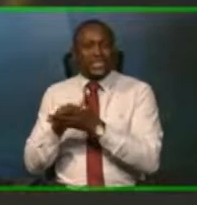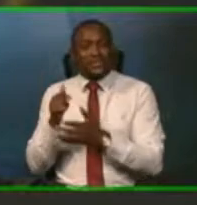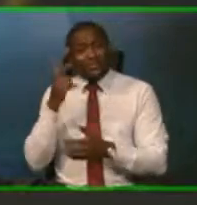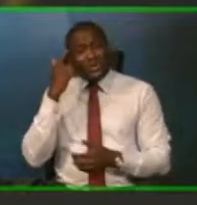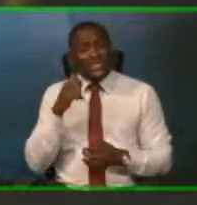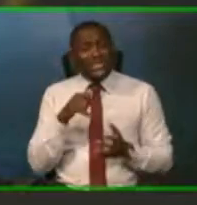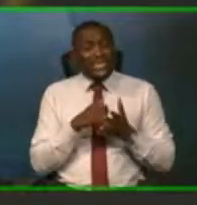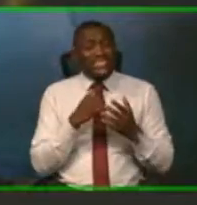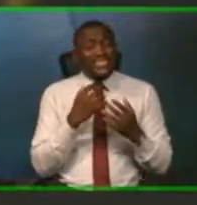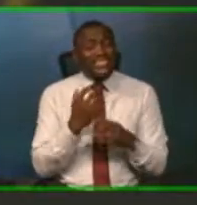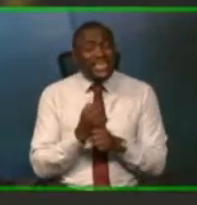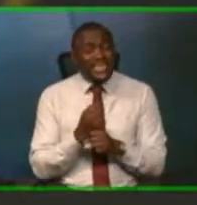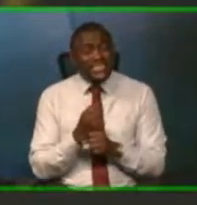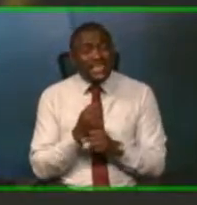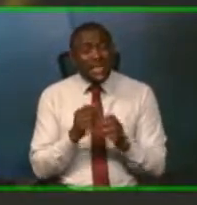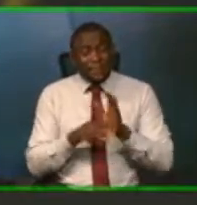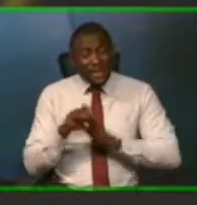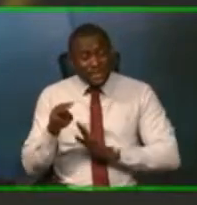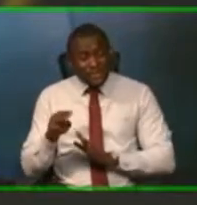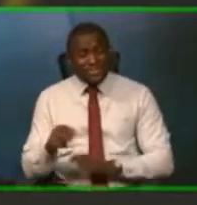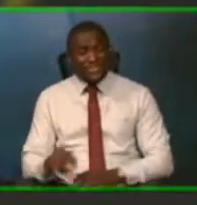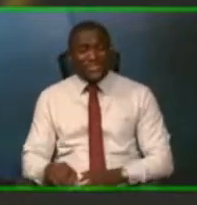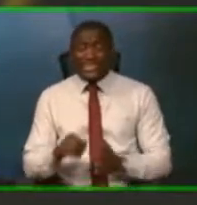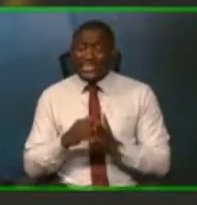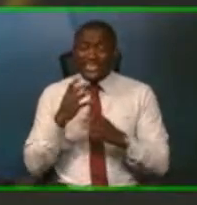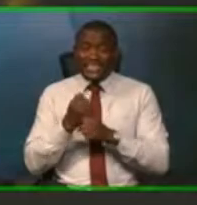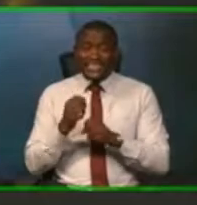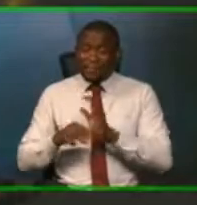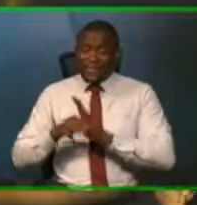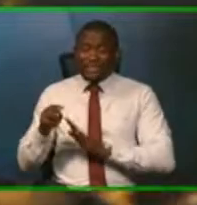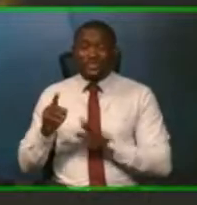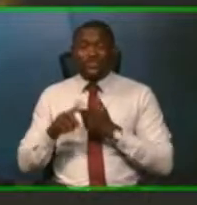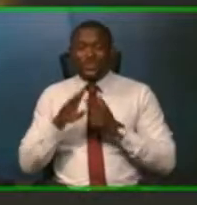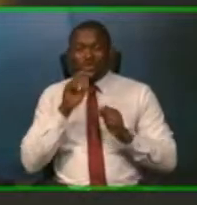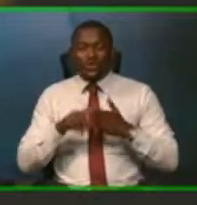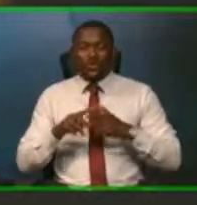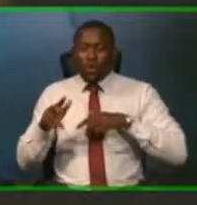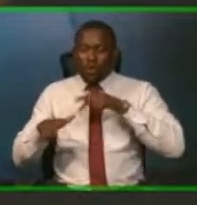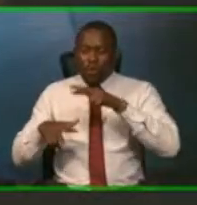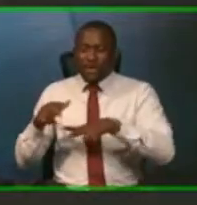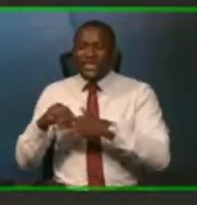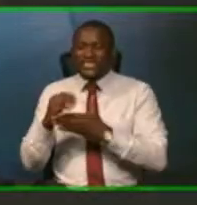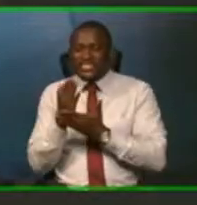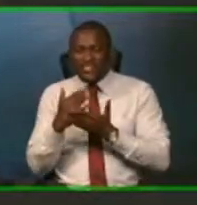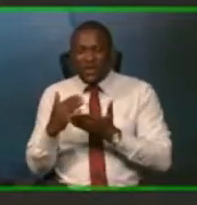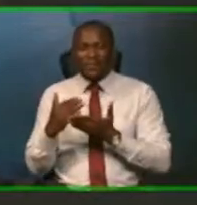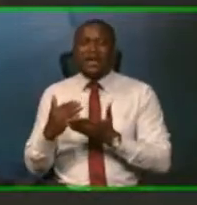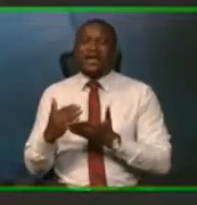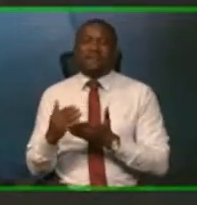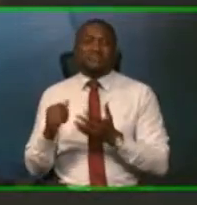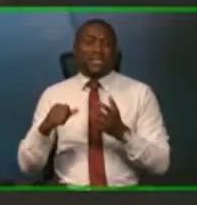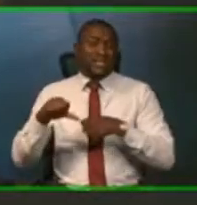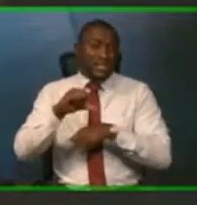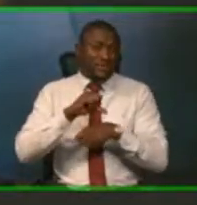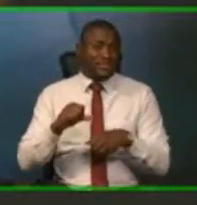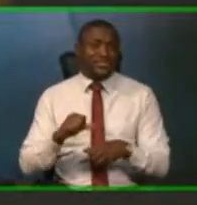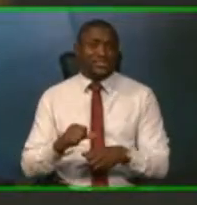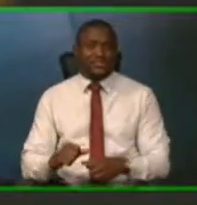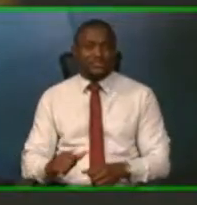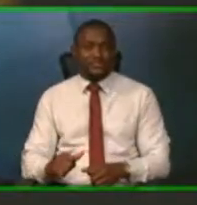to receive certain mantles. It takes stature to walk in certain levels of the anointing. If you're with me, please say amen.